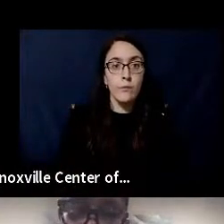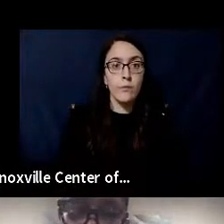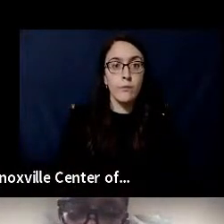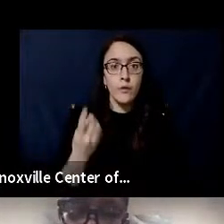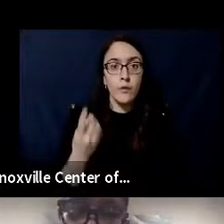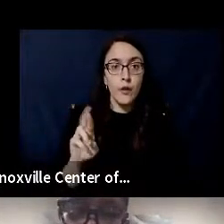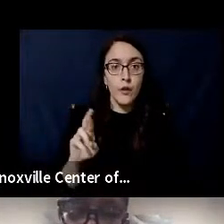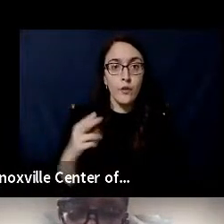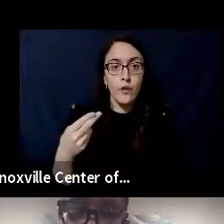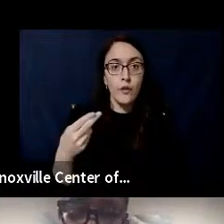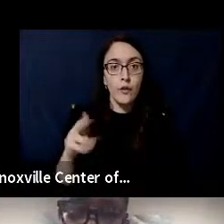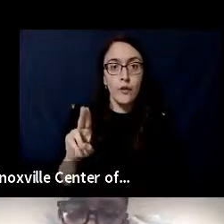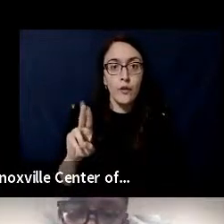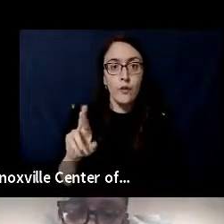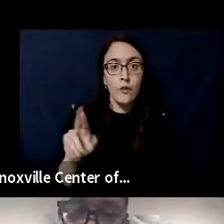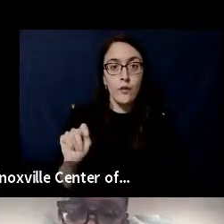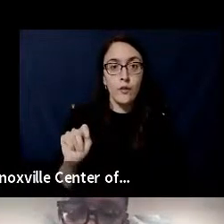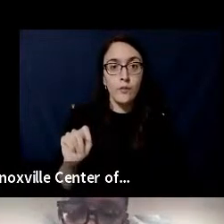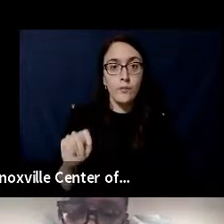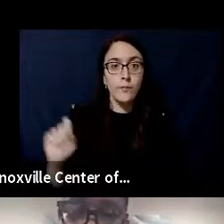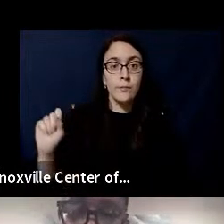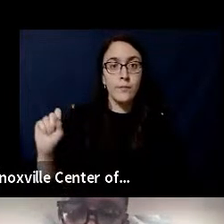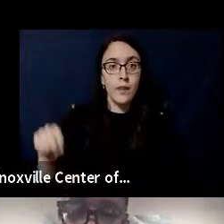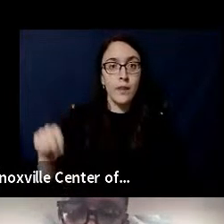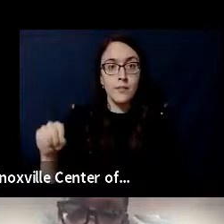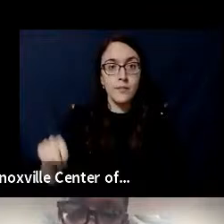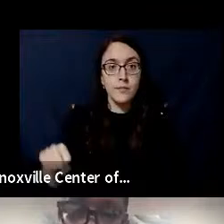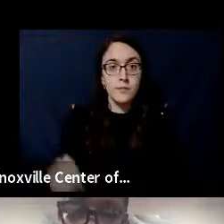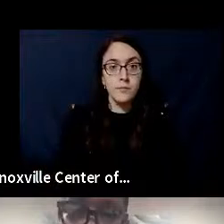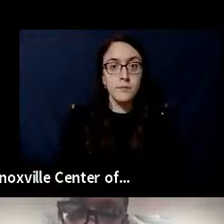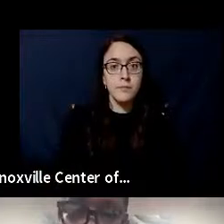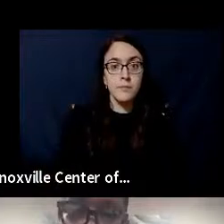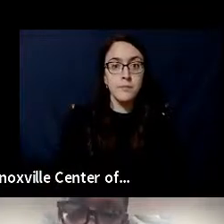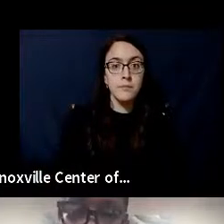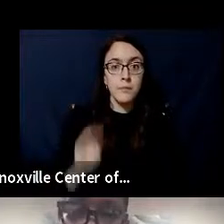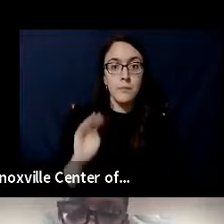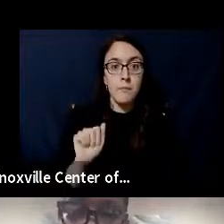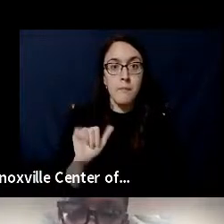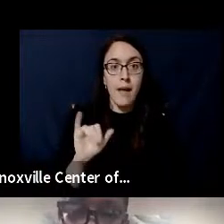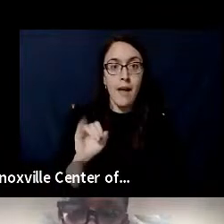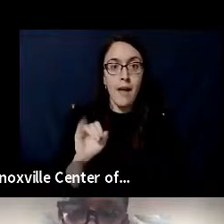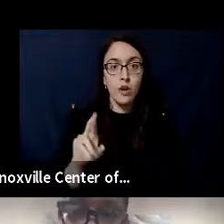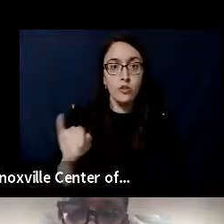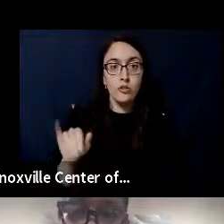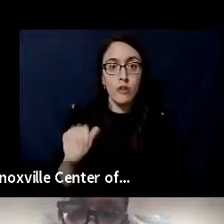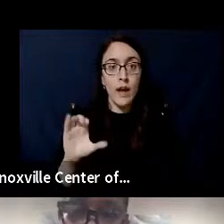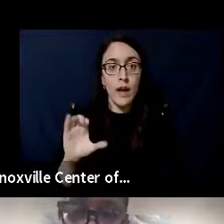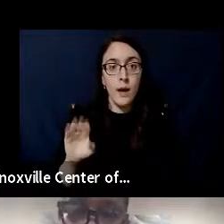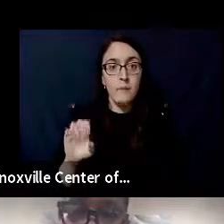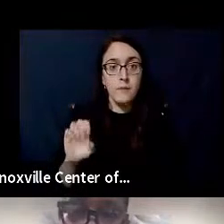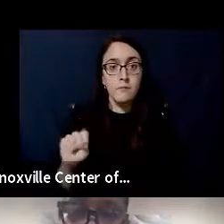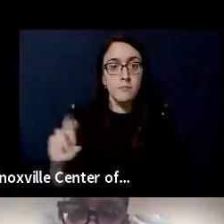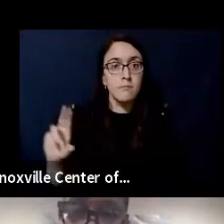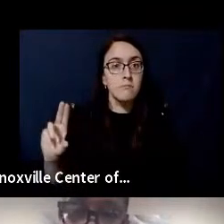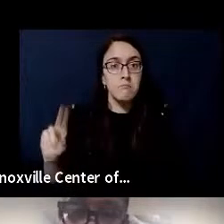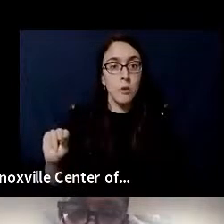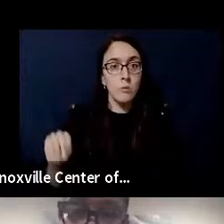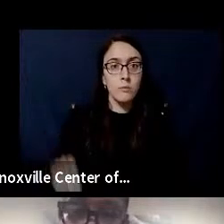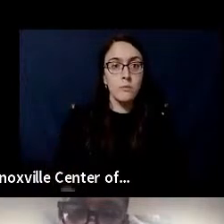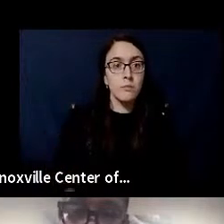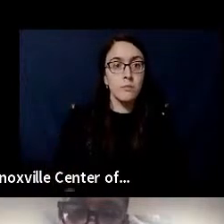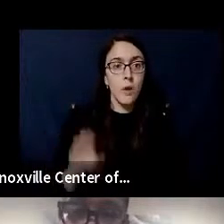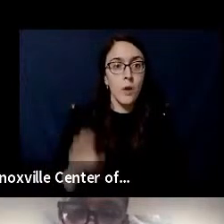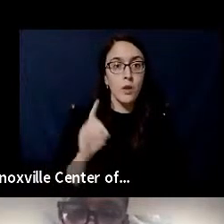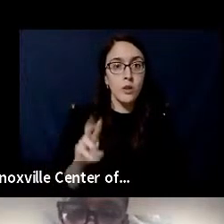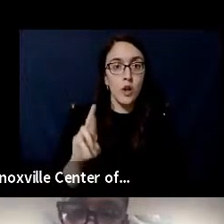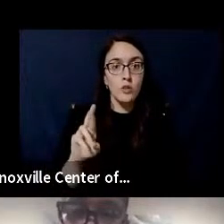Dr. Hurt? Yes. Mayor Jacobs? No. Dr.